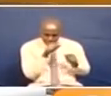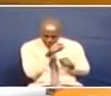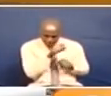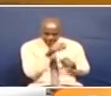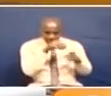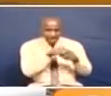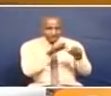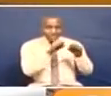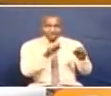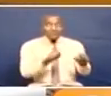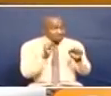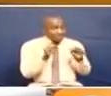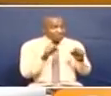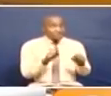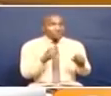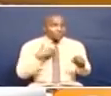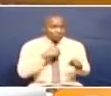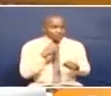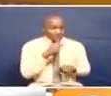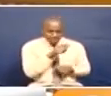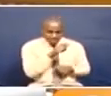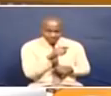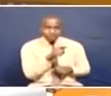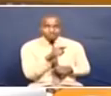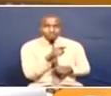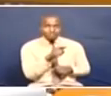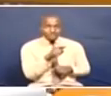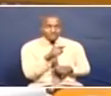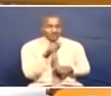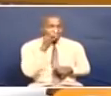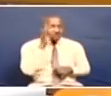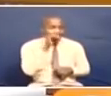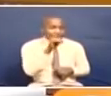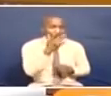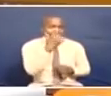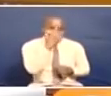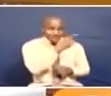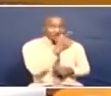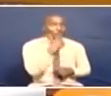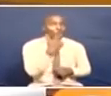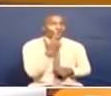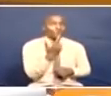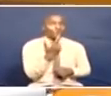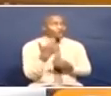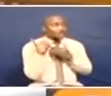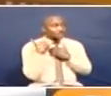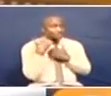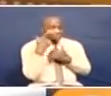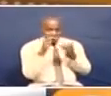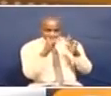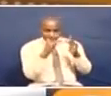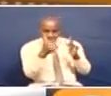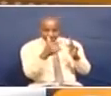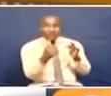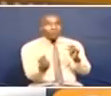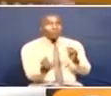Mm-hmm. Is it possible to wake up these people who are in France or England, who are in charge of the servers, to wake